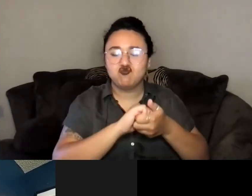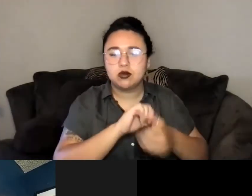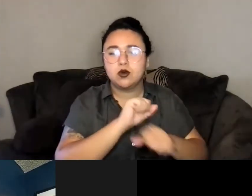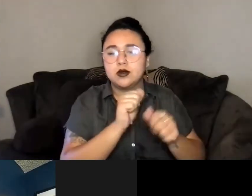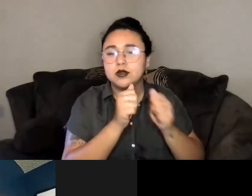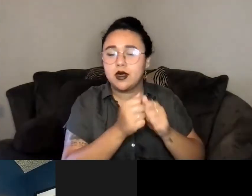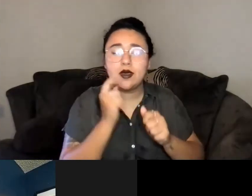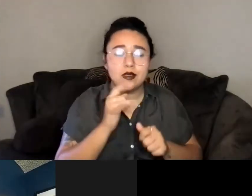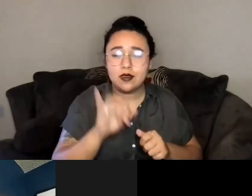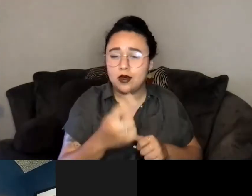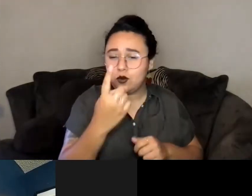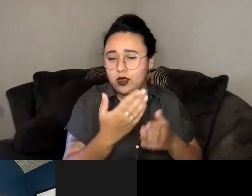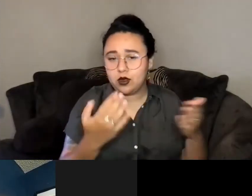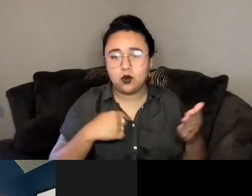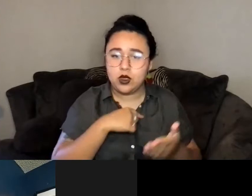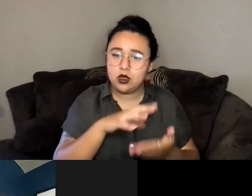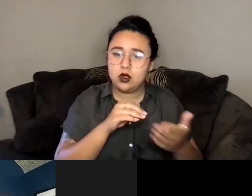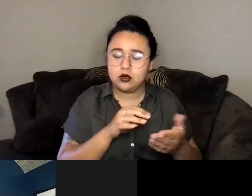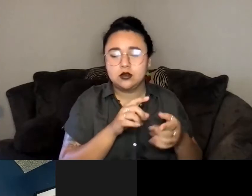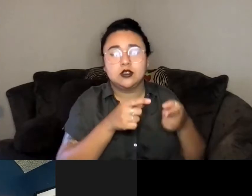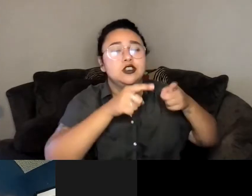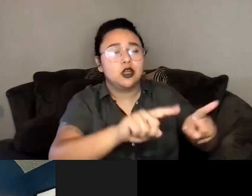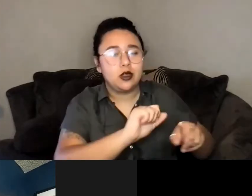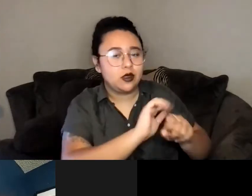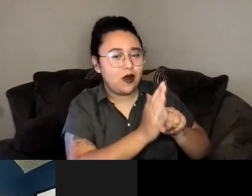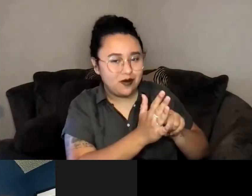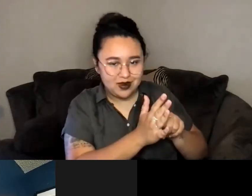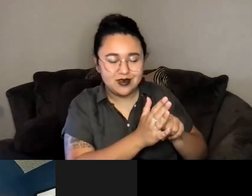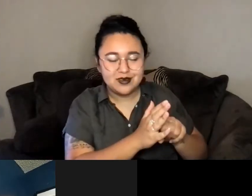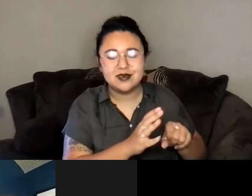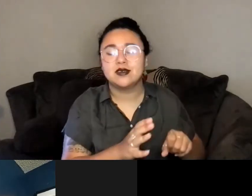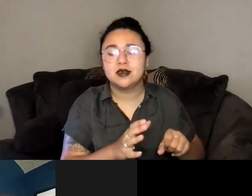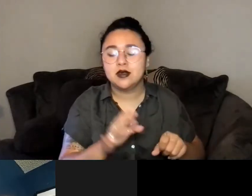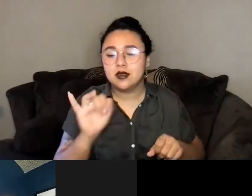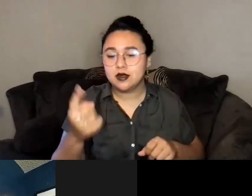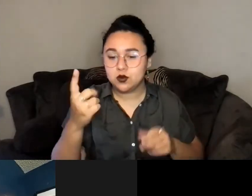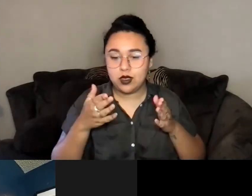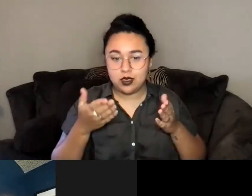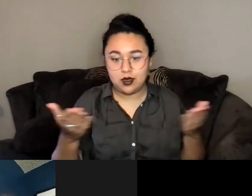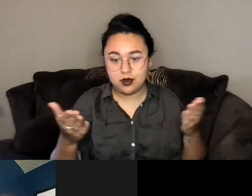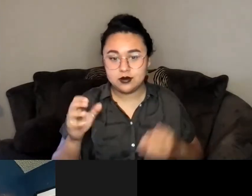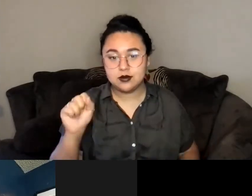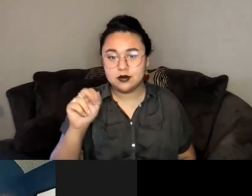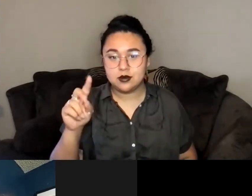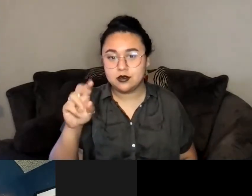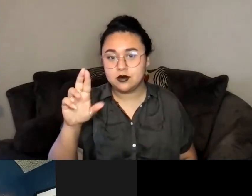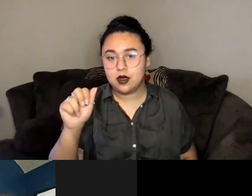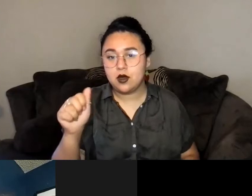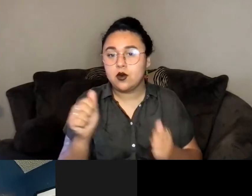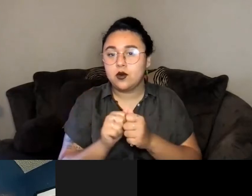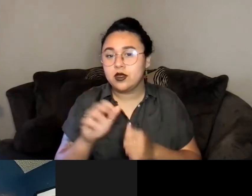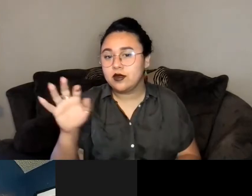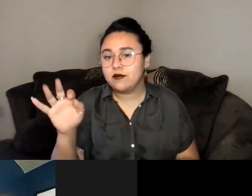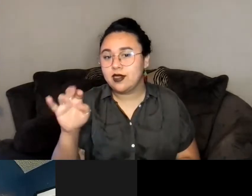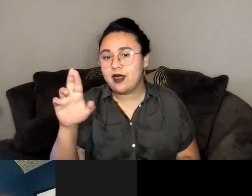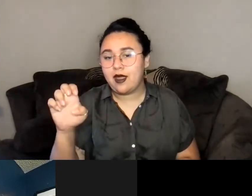one of the things that we learned from COVID. And I think that's one of the things that, Sandra with Flair has been trying to do for years.